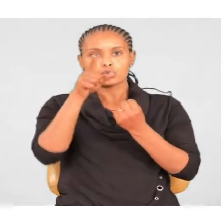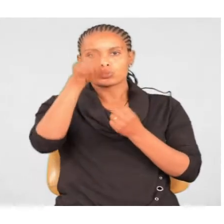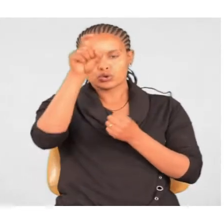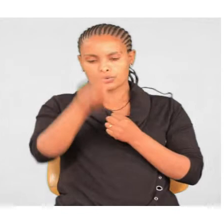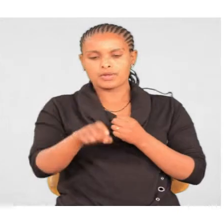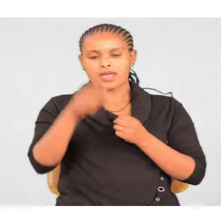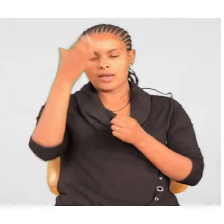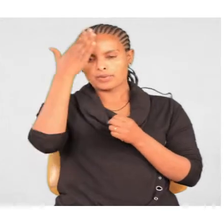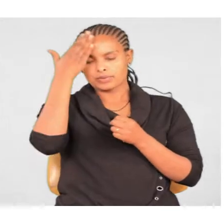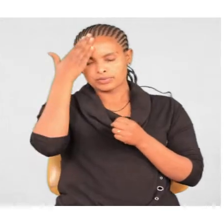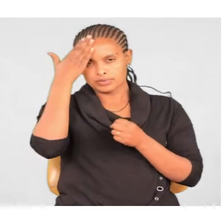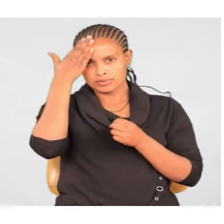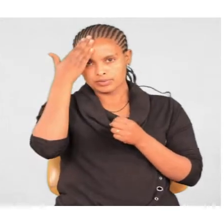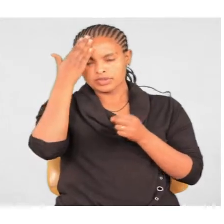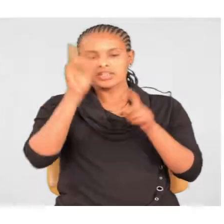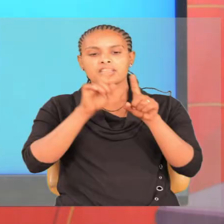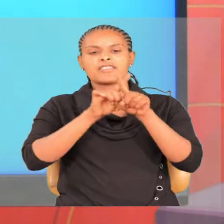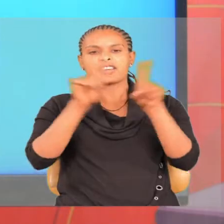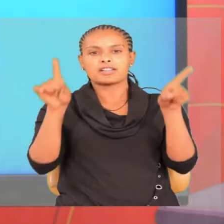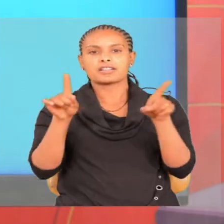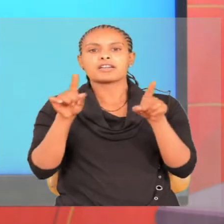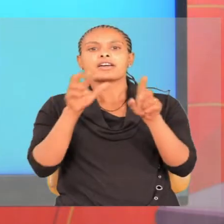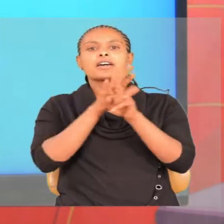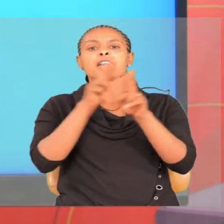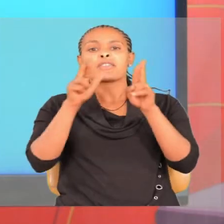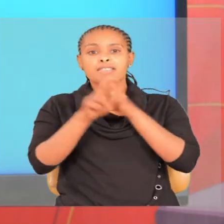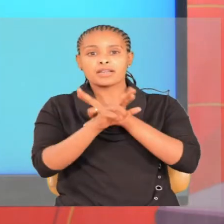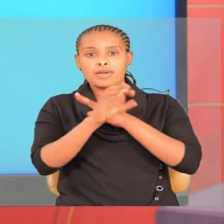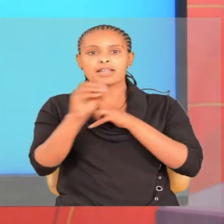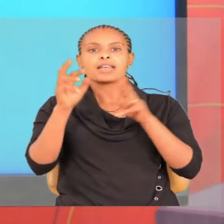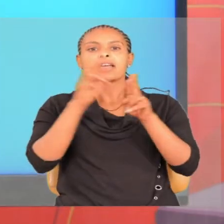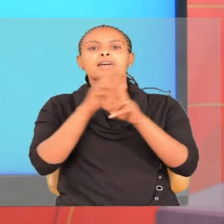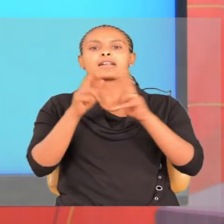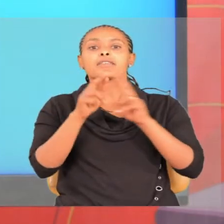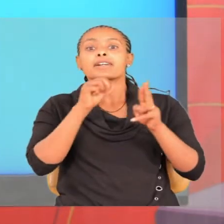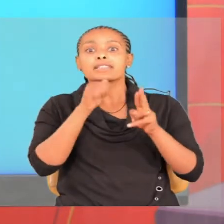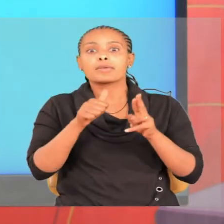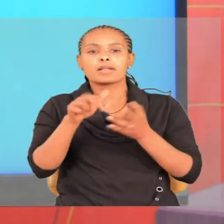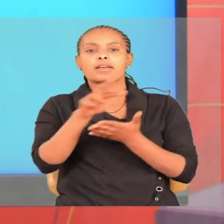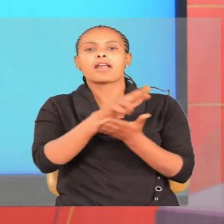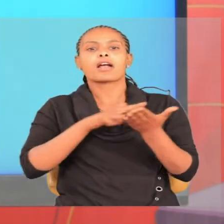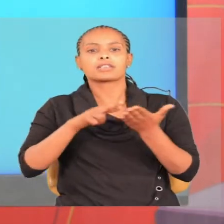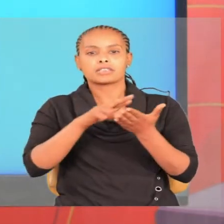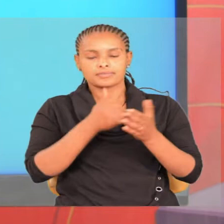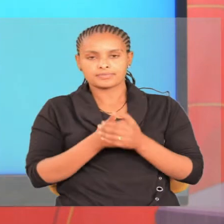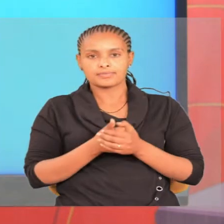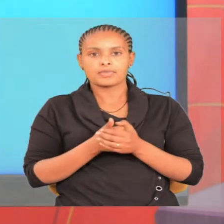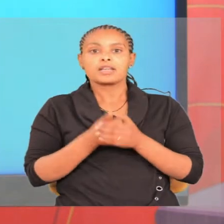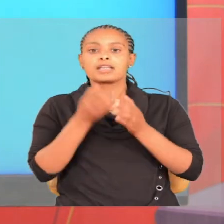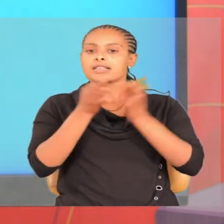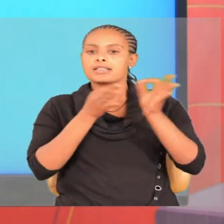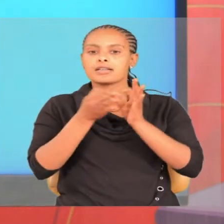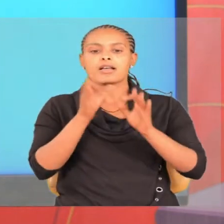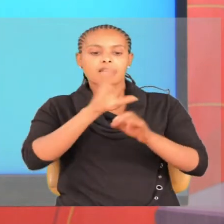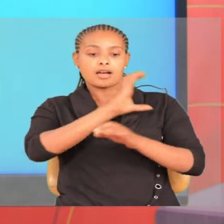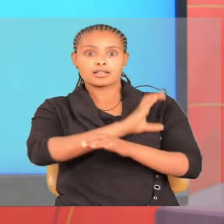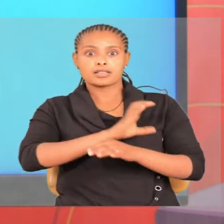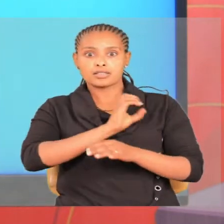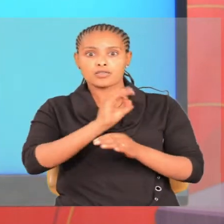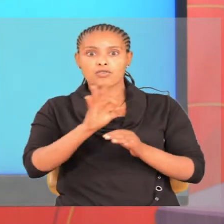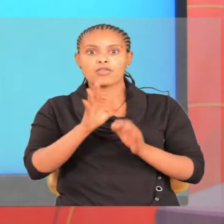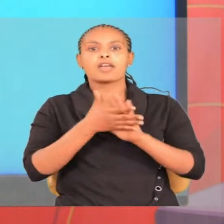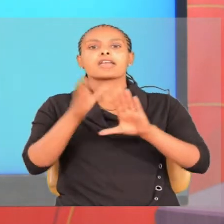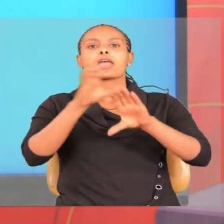be able to differentiate reversible and irreversible reactions, describe characteristics